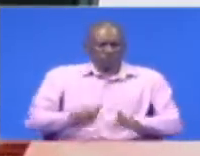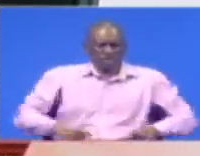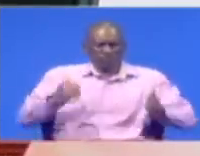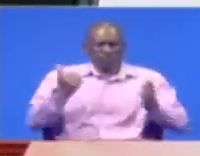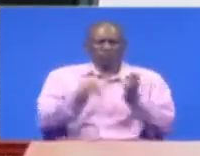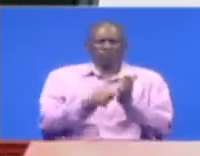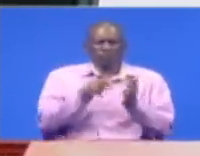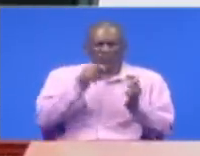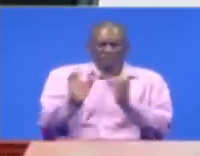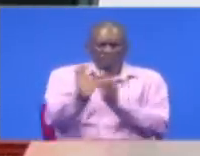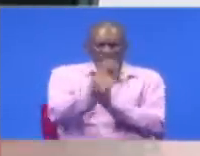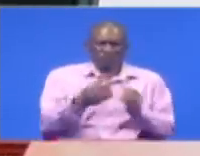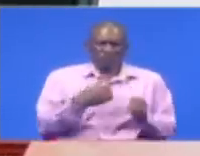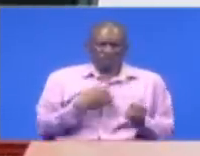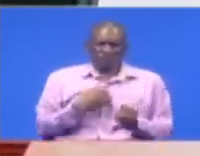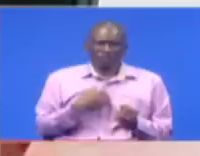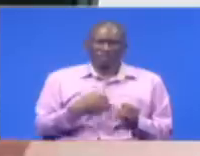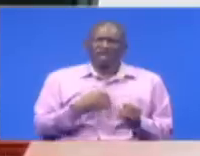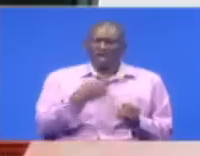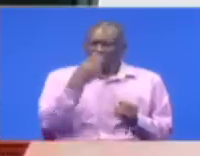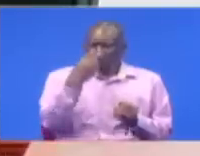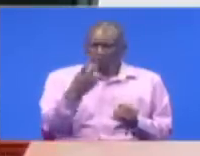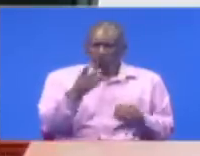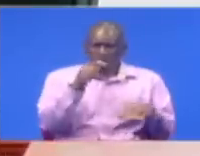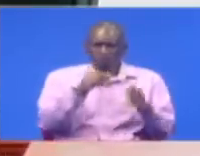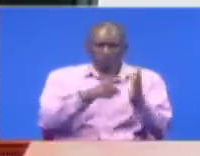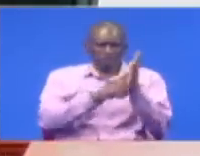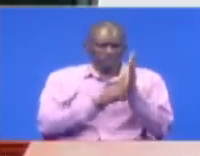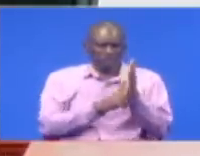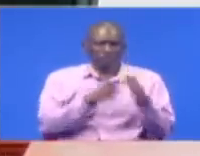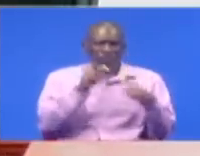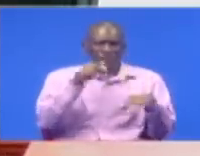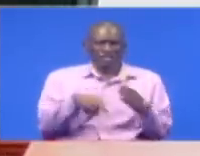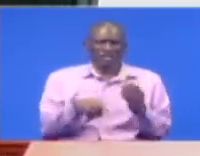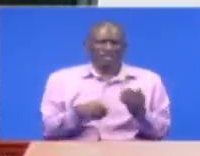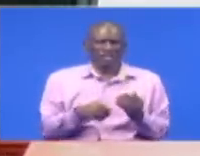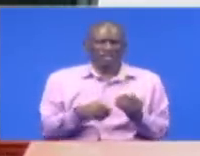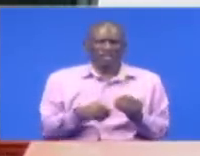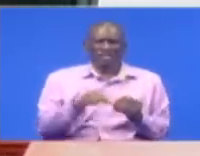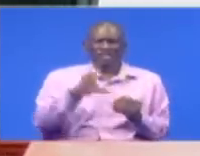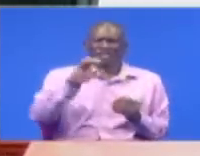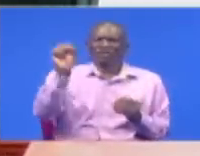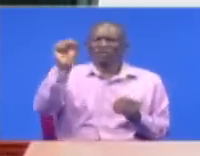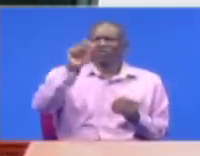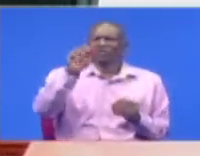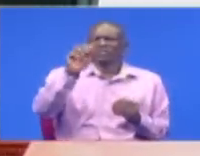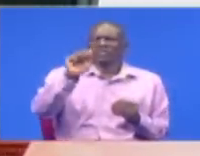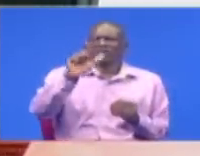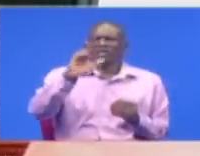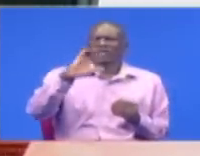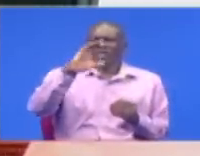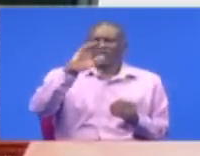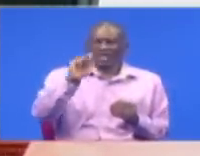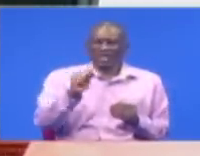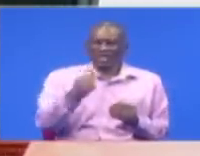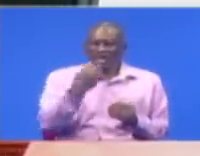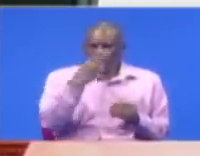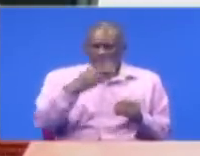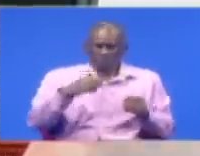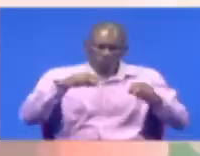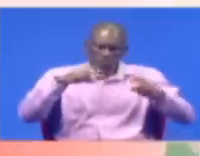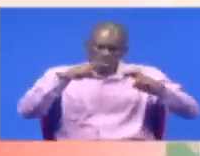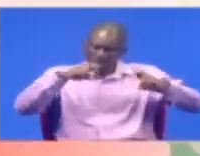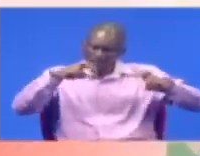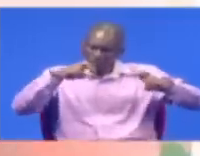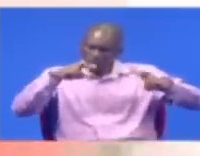country. I saw in, for example, in Costa Rica, an empirical study